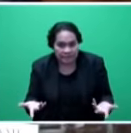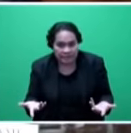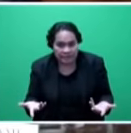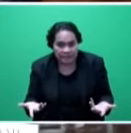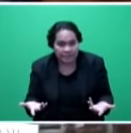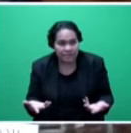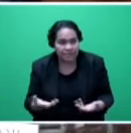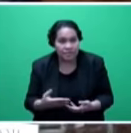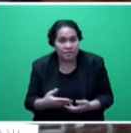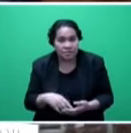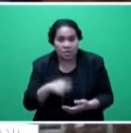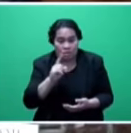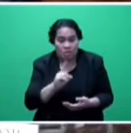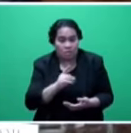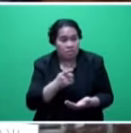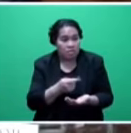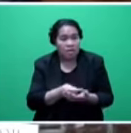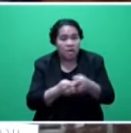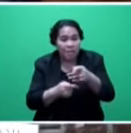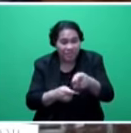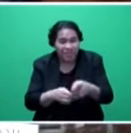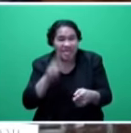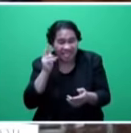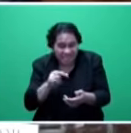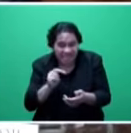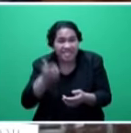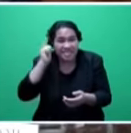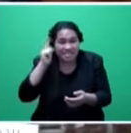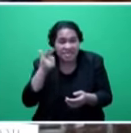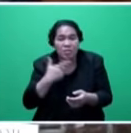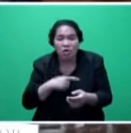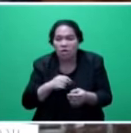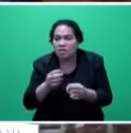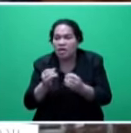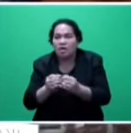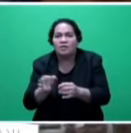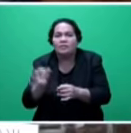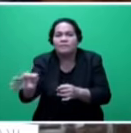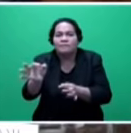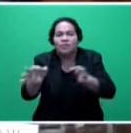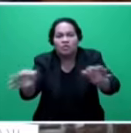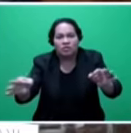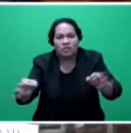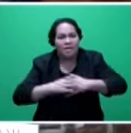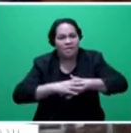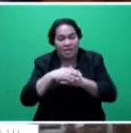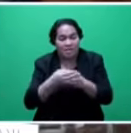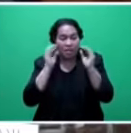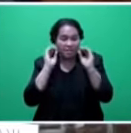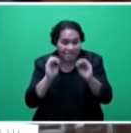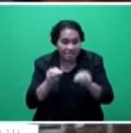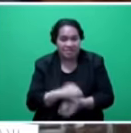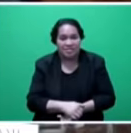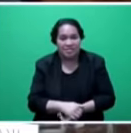sector where lots of intense involvement of teachers is needed due to remote and flexible teaching. Mr. Speaker, sir, this